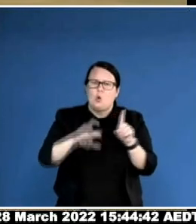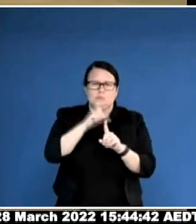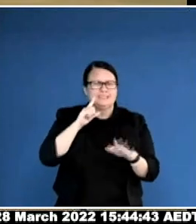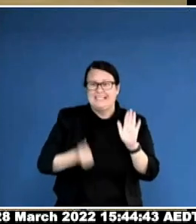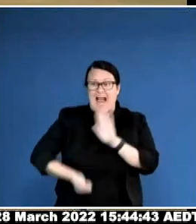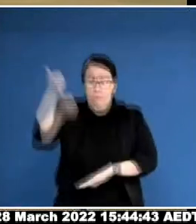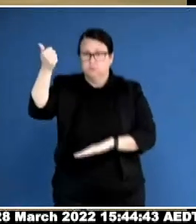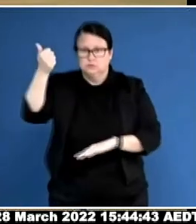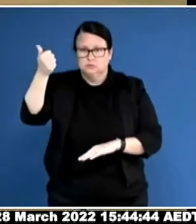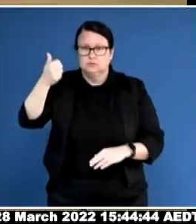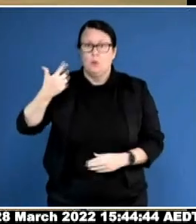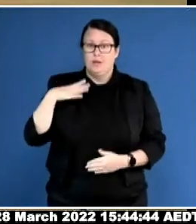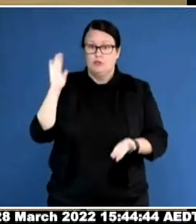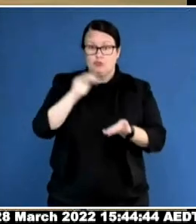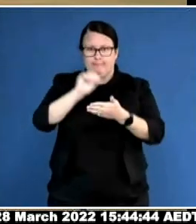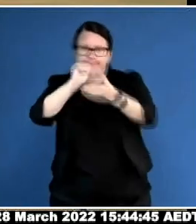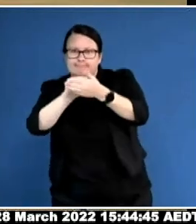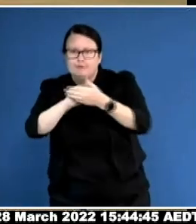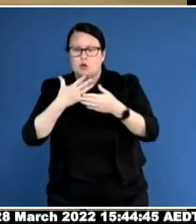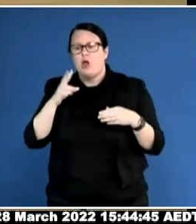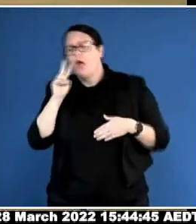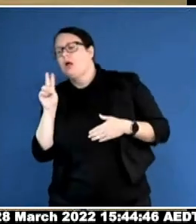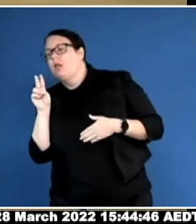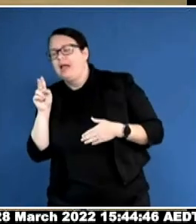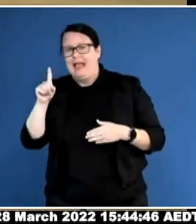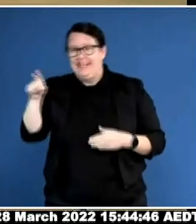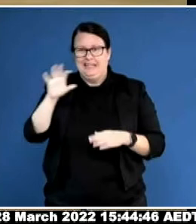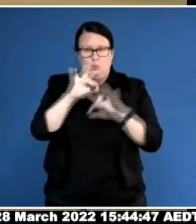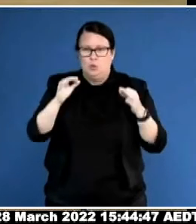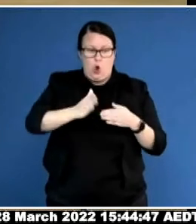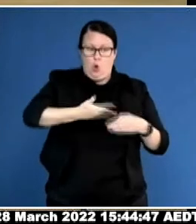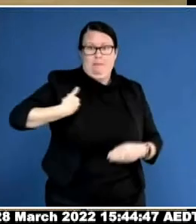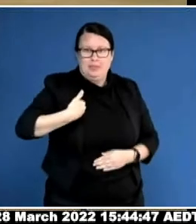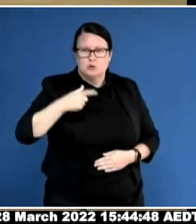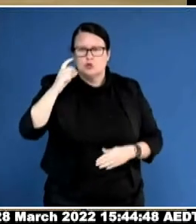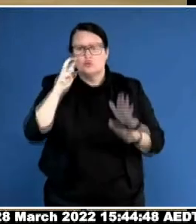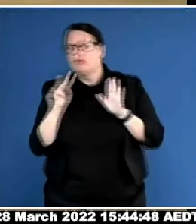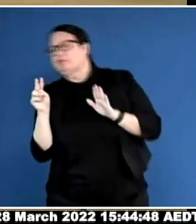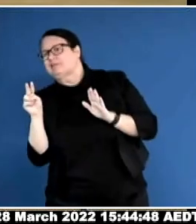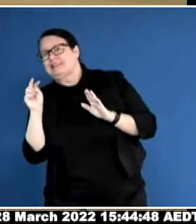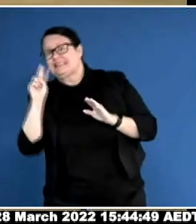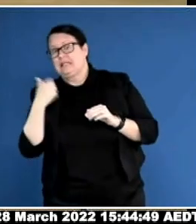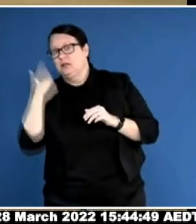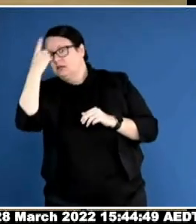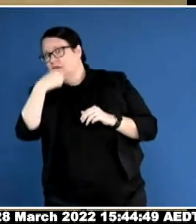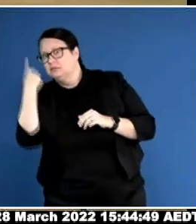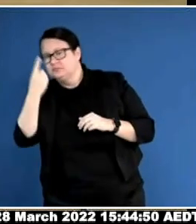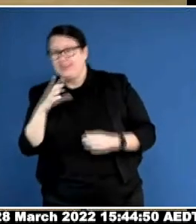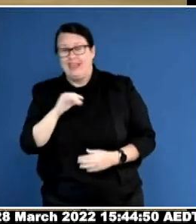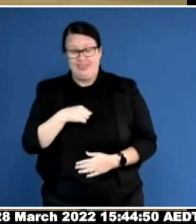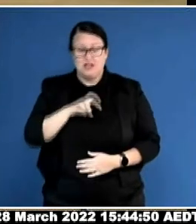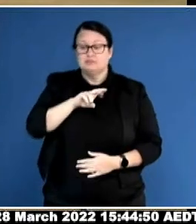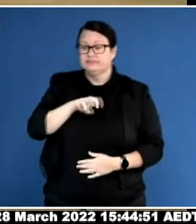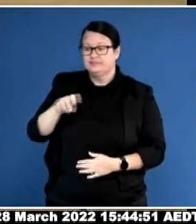wouldn't open it fully. I could see that she was trying to peer through the door to see me. I was horrified when I saw the state of